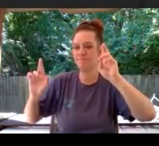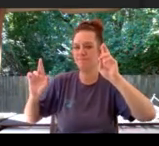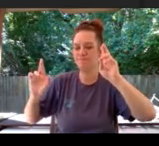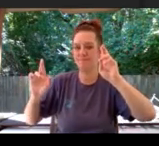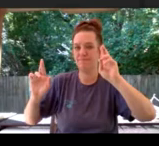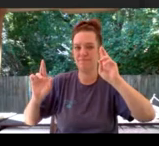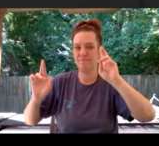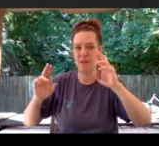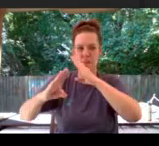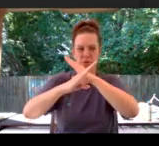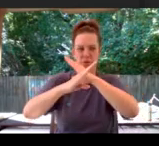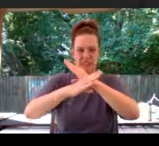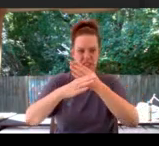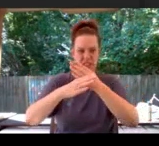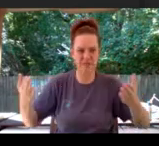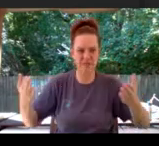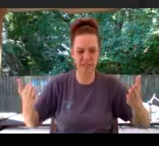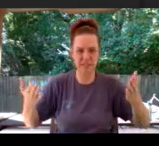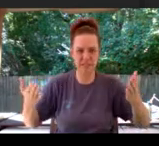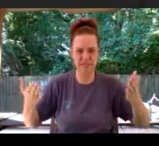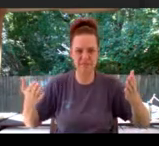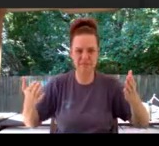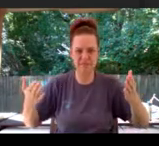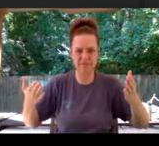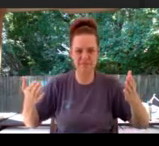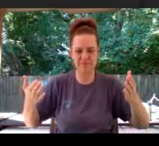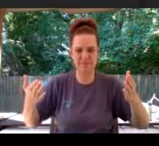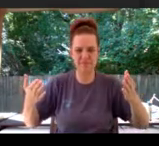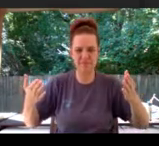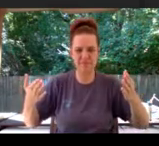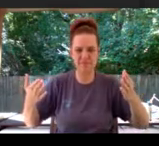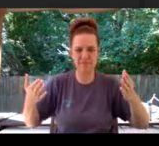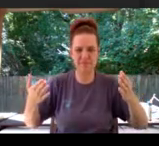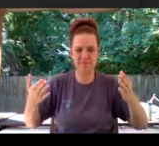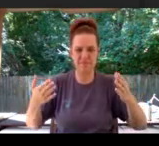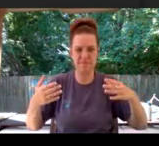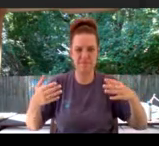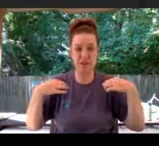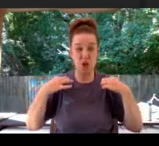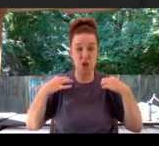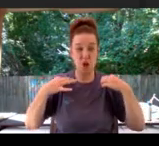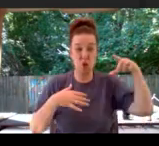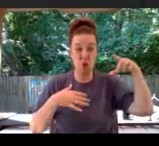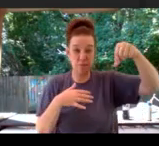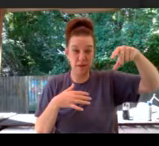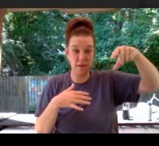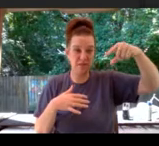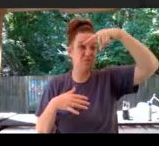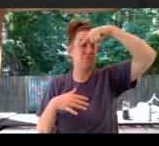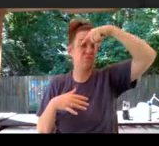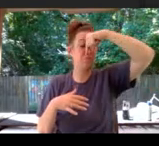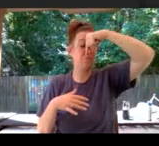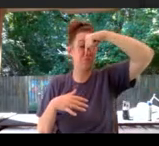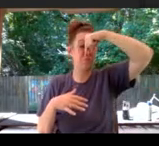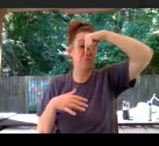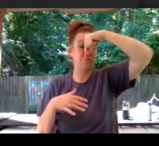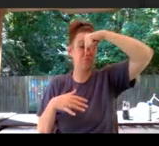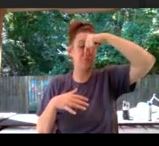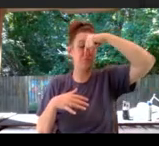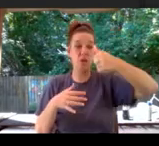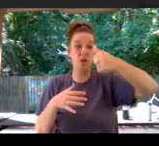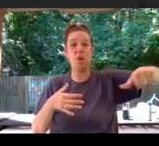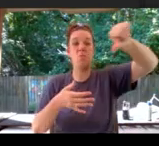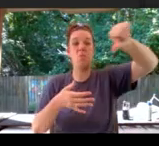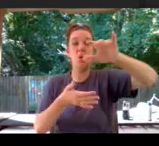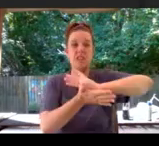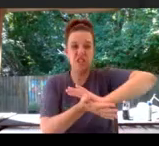one." They clipped wooden clothespins to their noses. "Pour the cheese," said